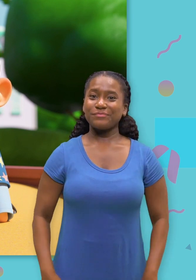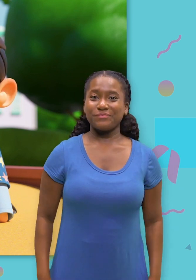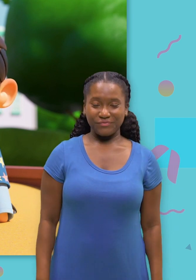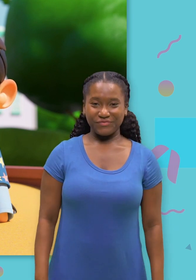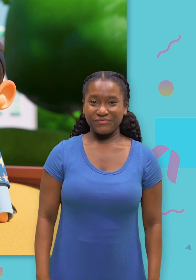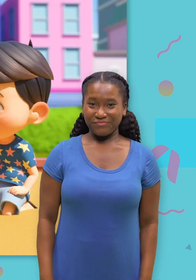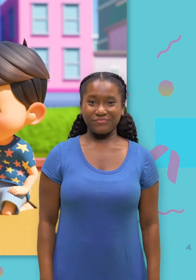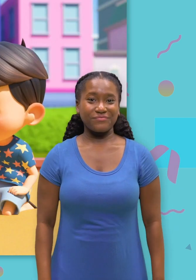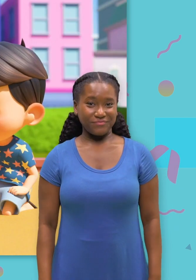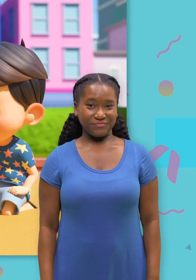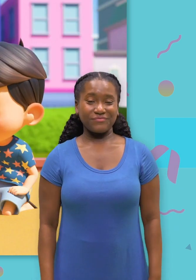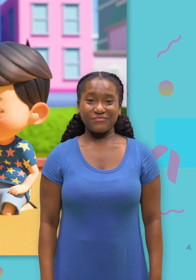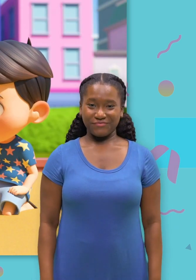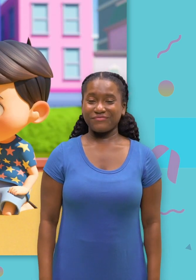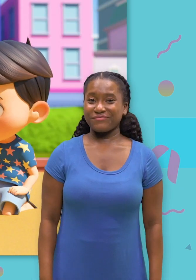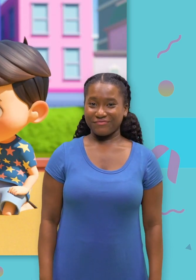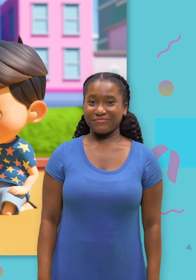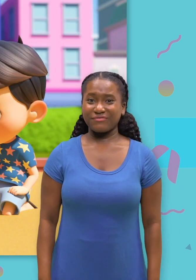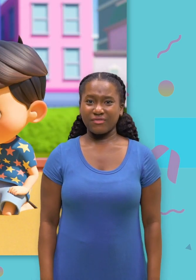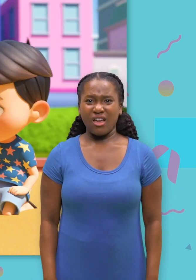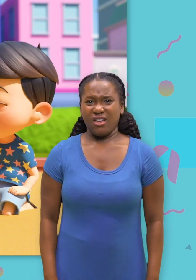like it now.